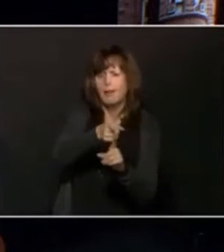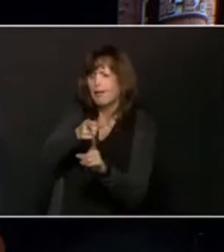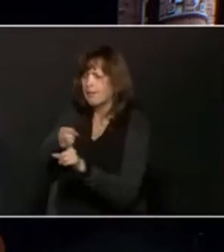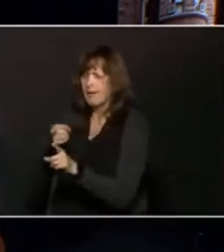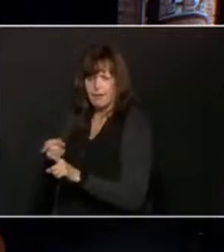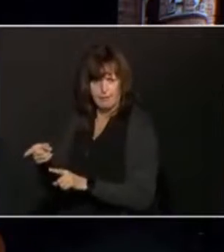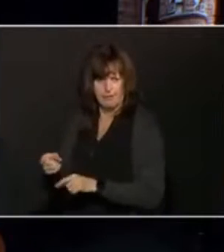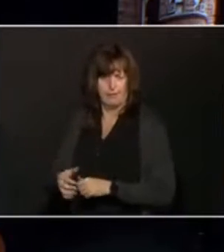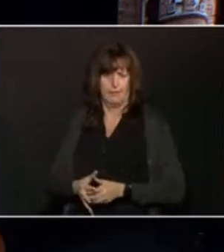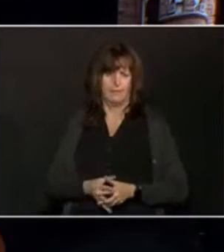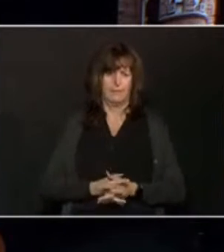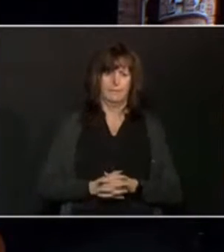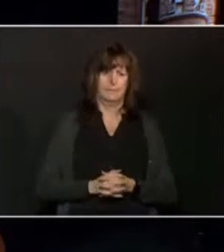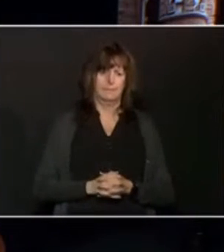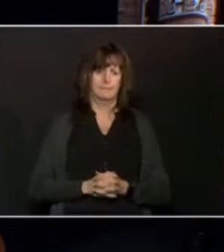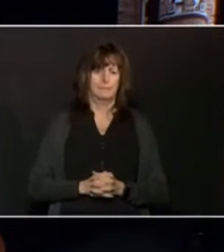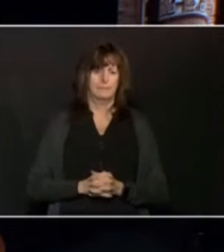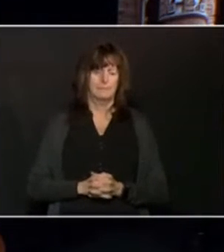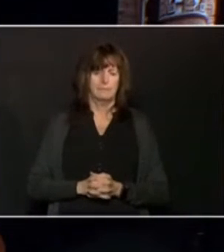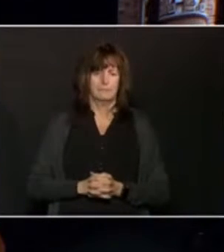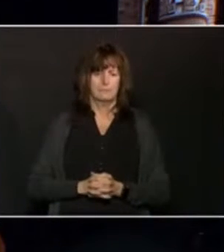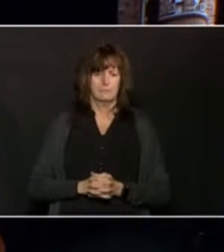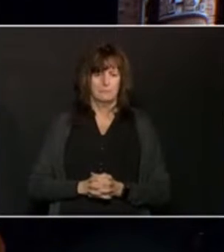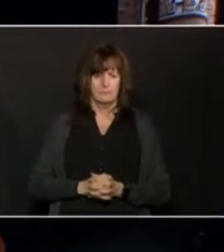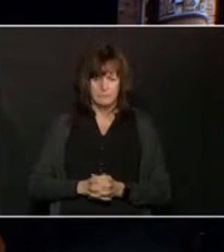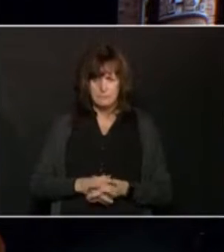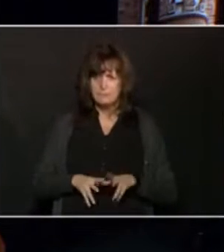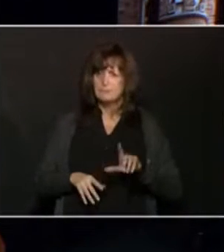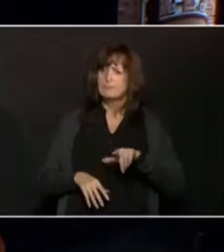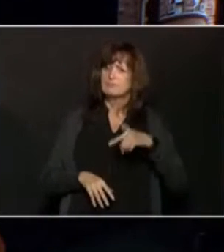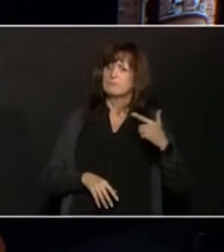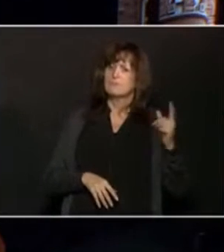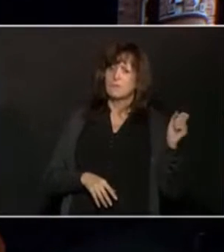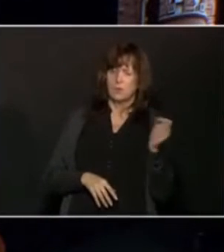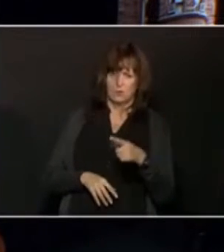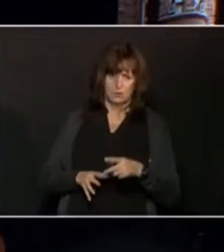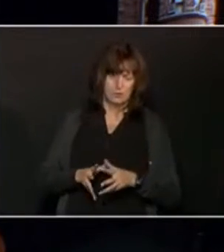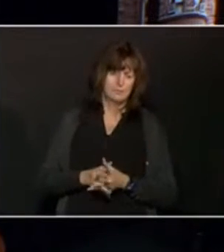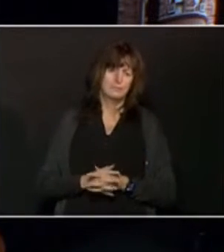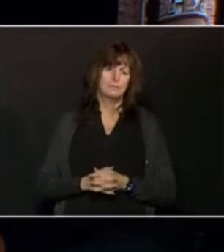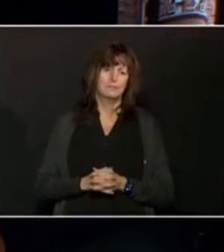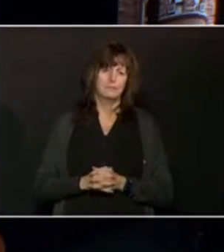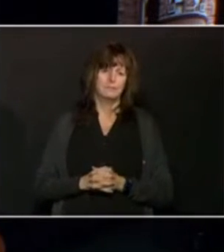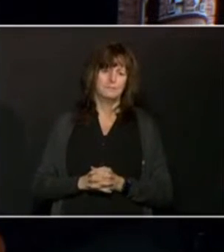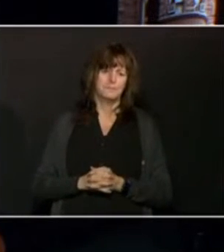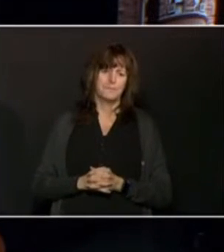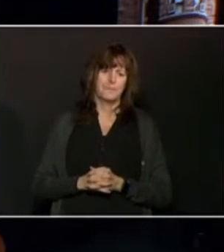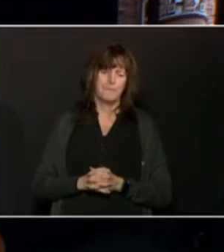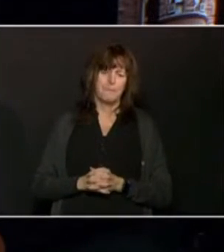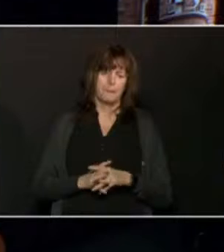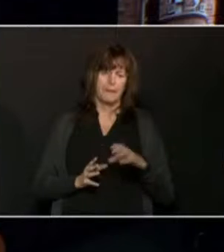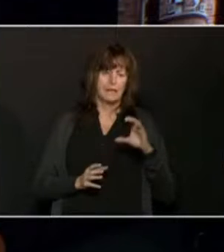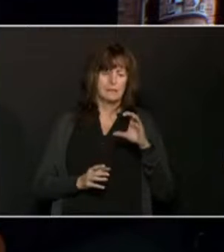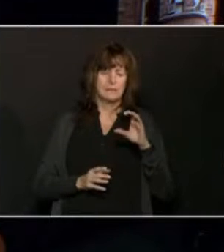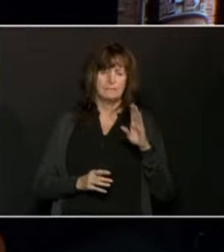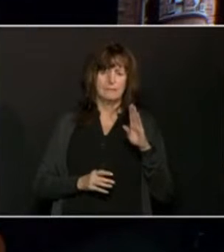Next question. Your next question comes from Lorenda Redikoff with CBC News. Please go ahead.